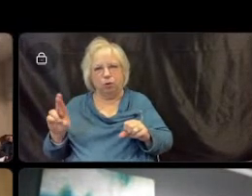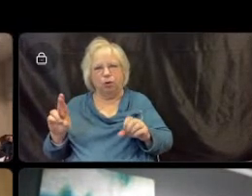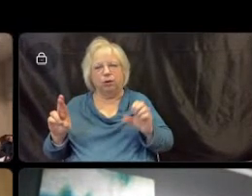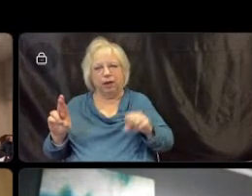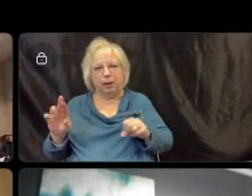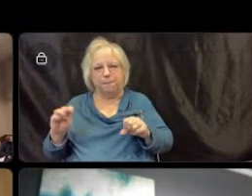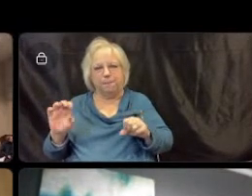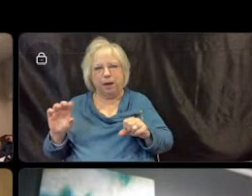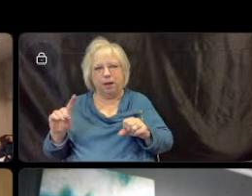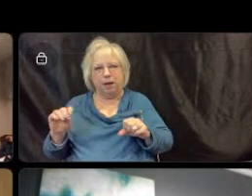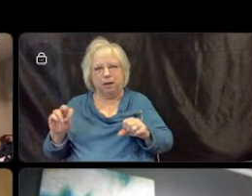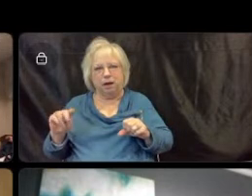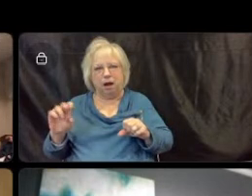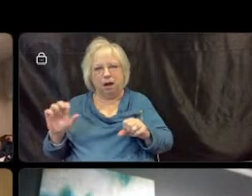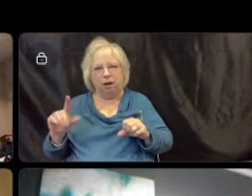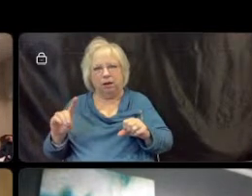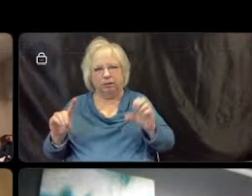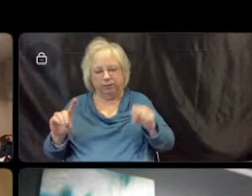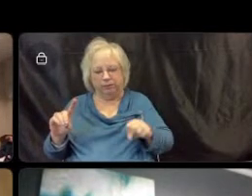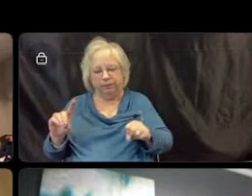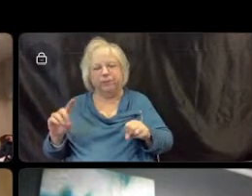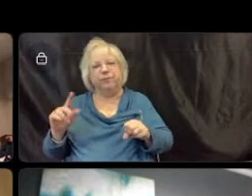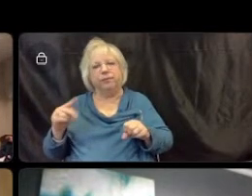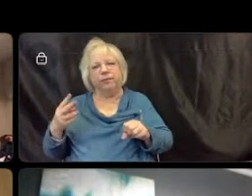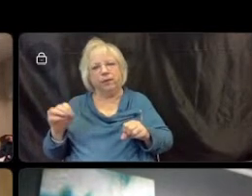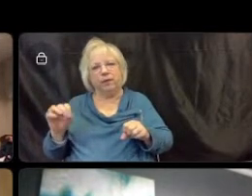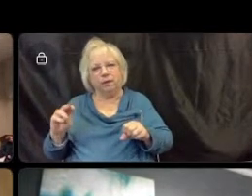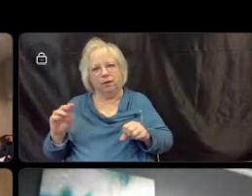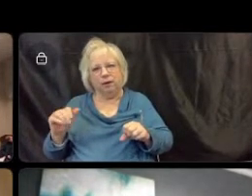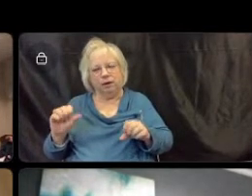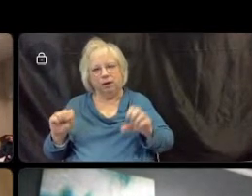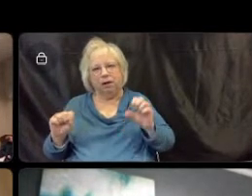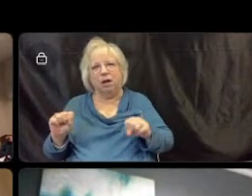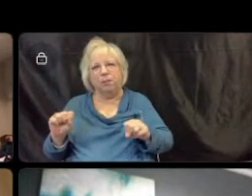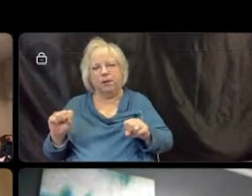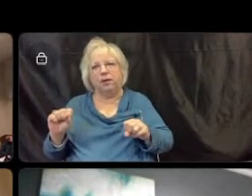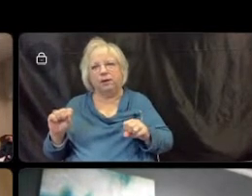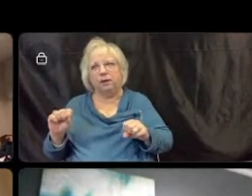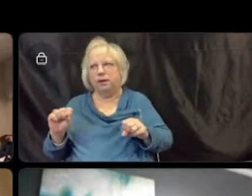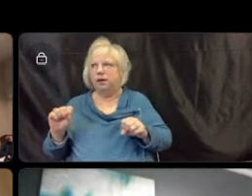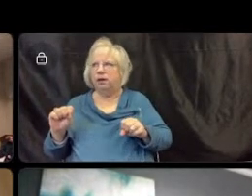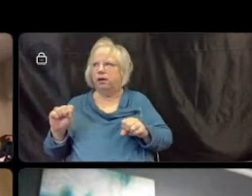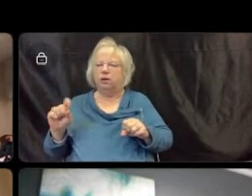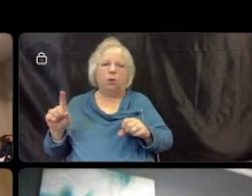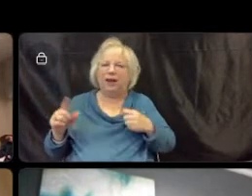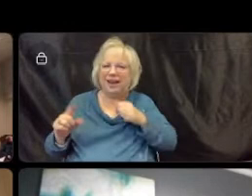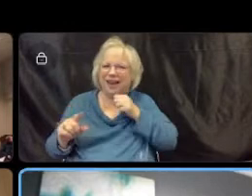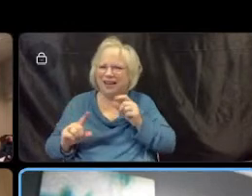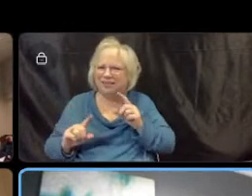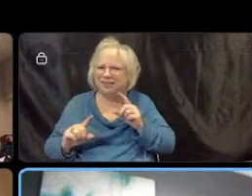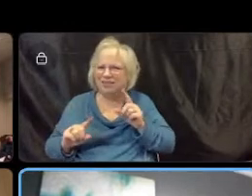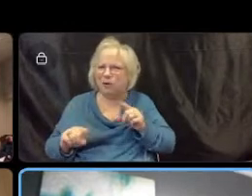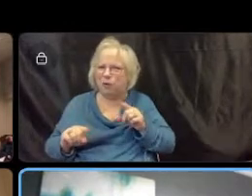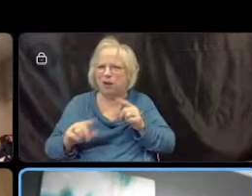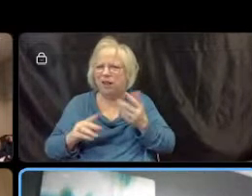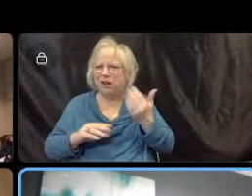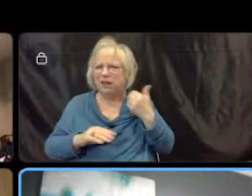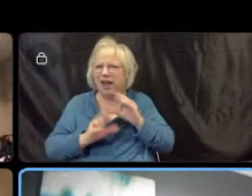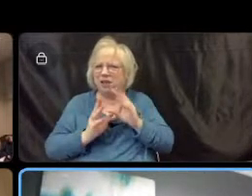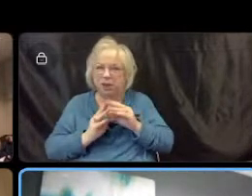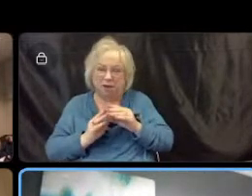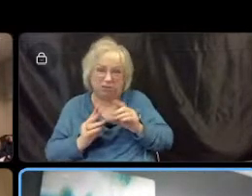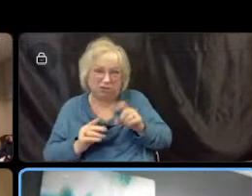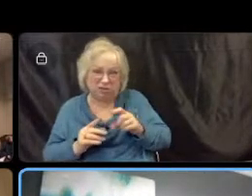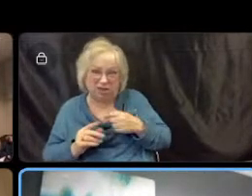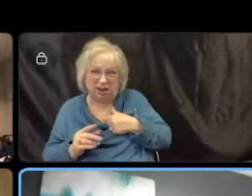McDonald? Yes. Thomas? I wasn't at the last meeting, so